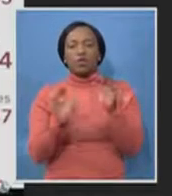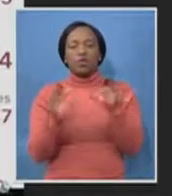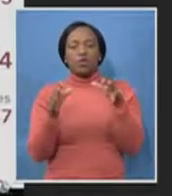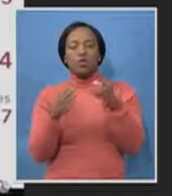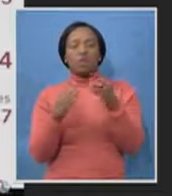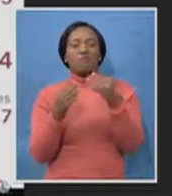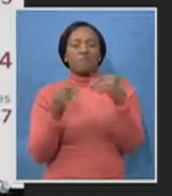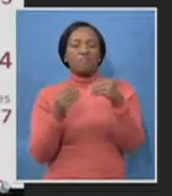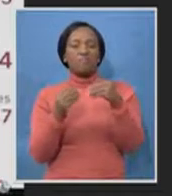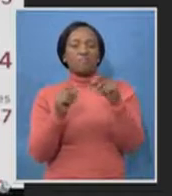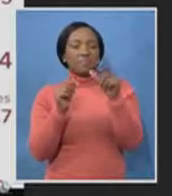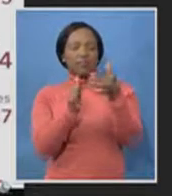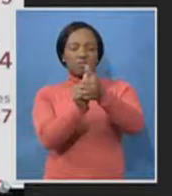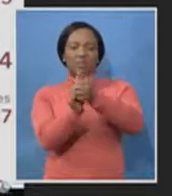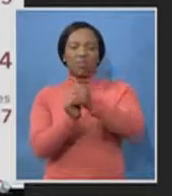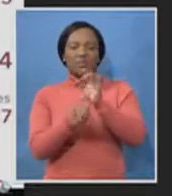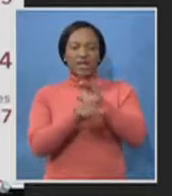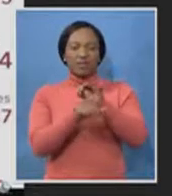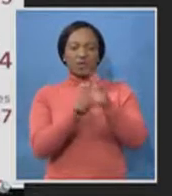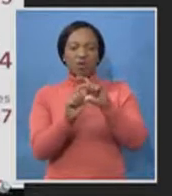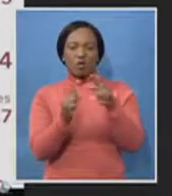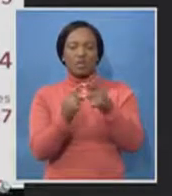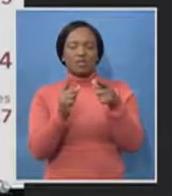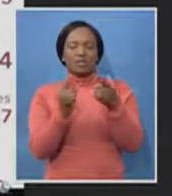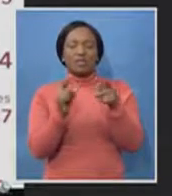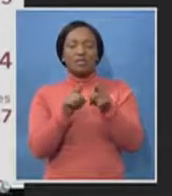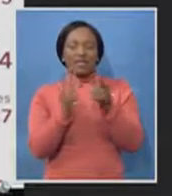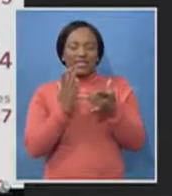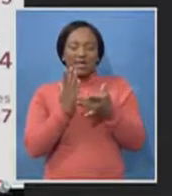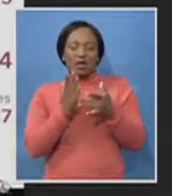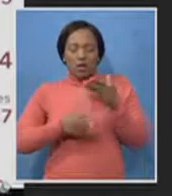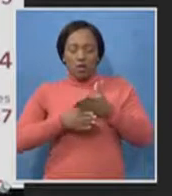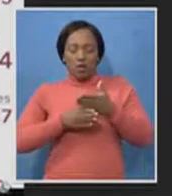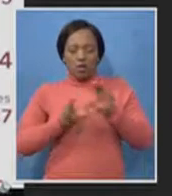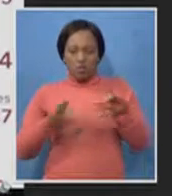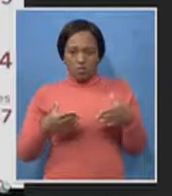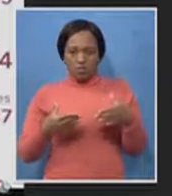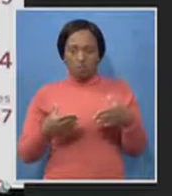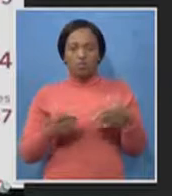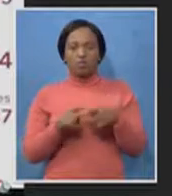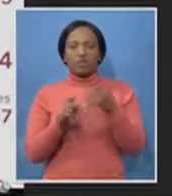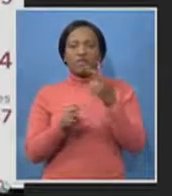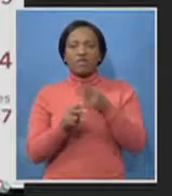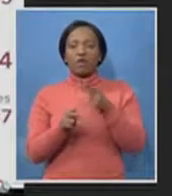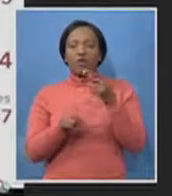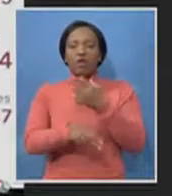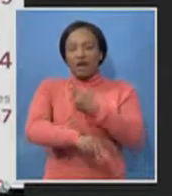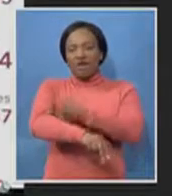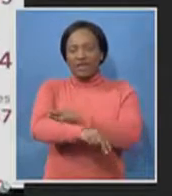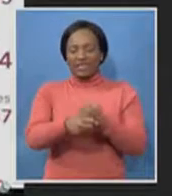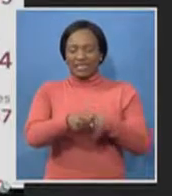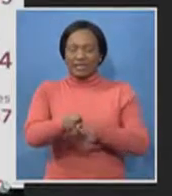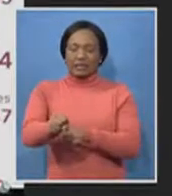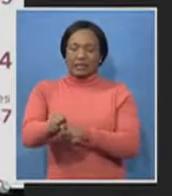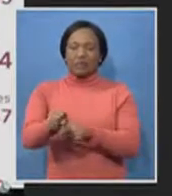then technical working groups there. Once that is all finalized, the entire vaccine strategy will be launched once it has been endorsed by the Bureau